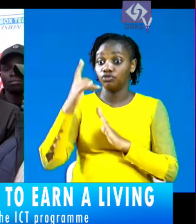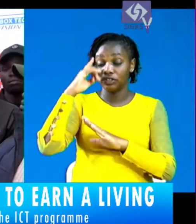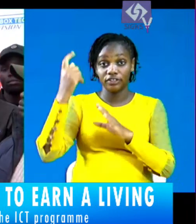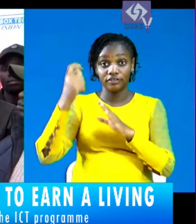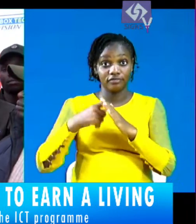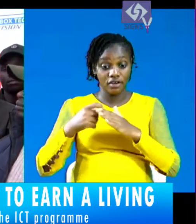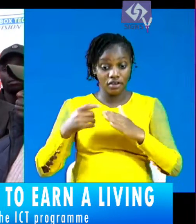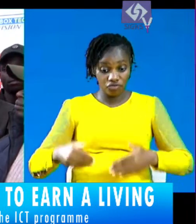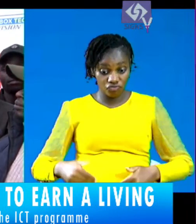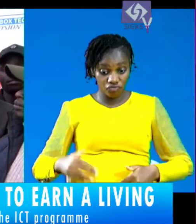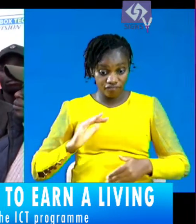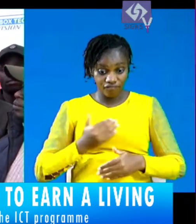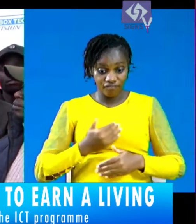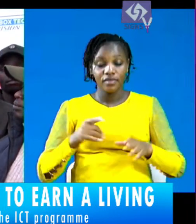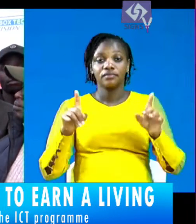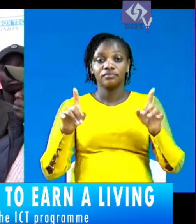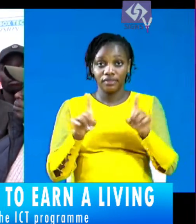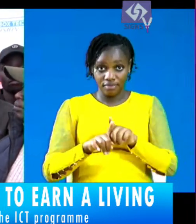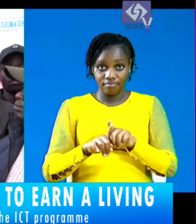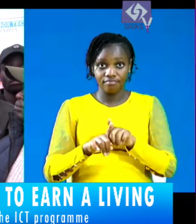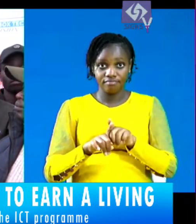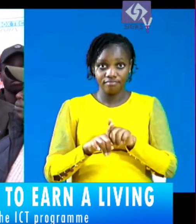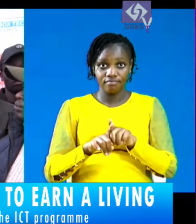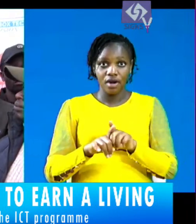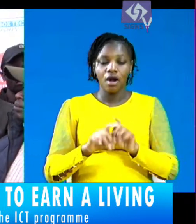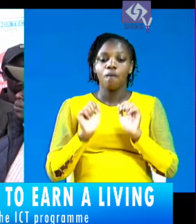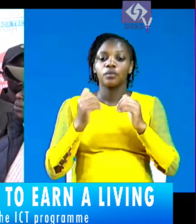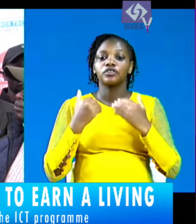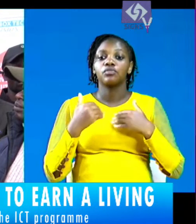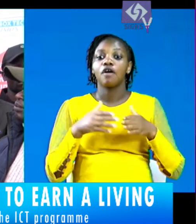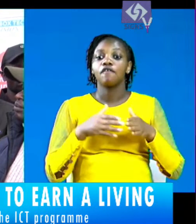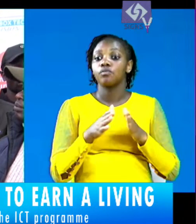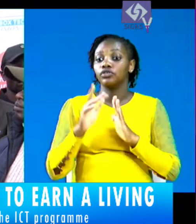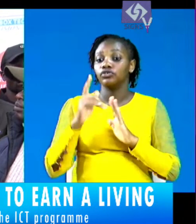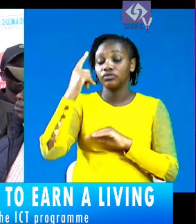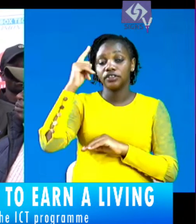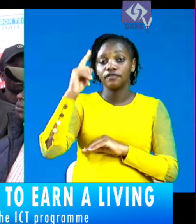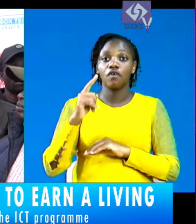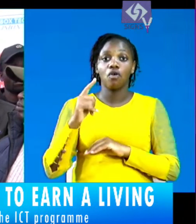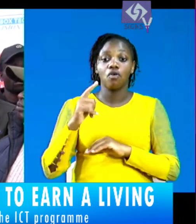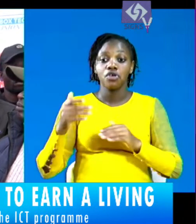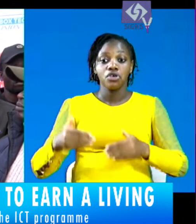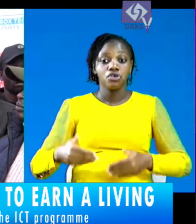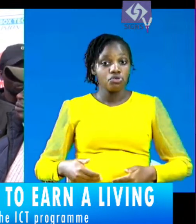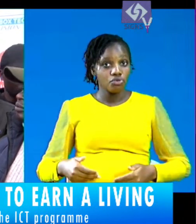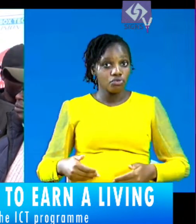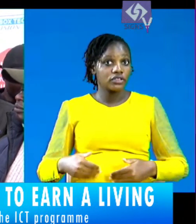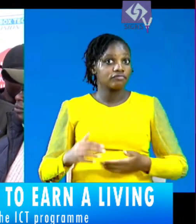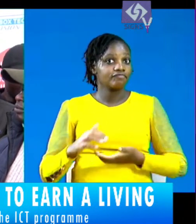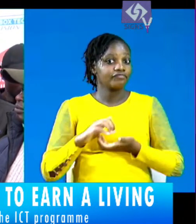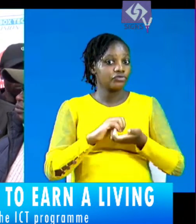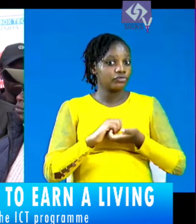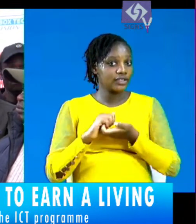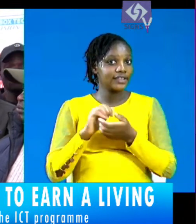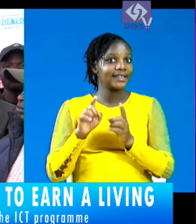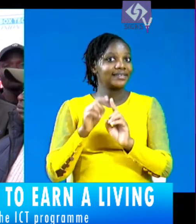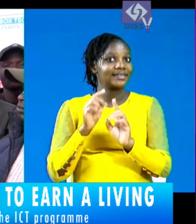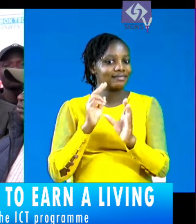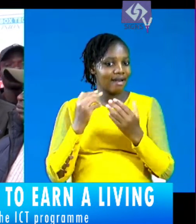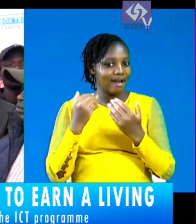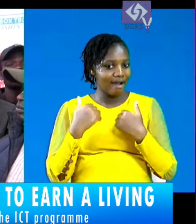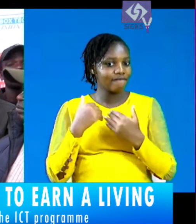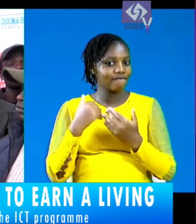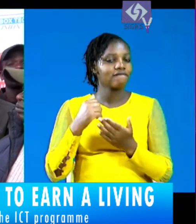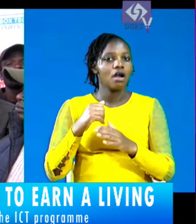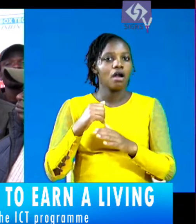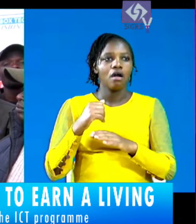youths, it will also create space for our youths to be able to engage in employment,